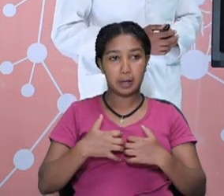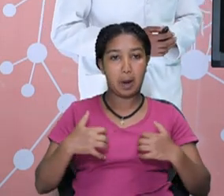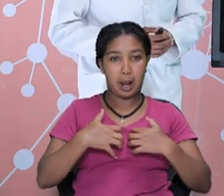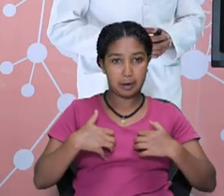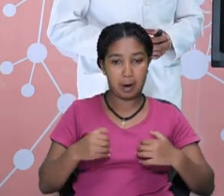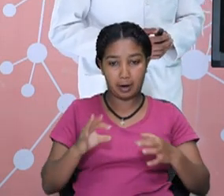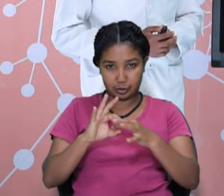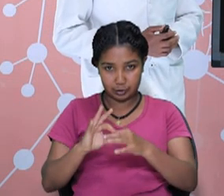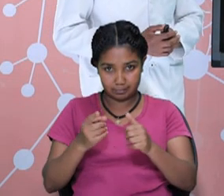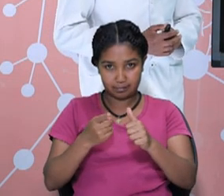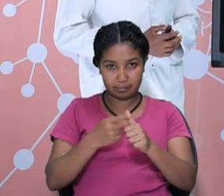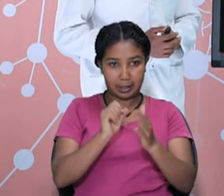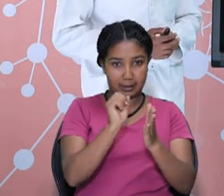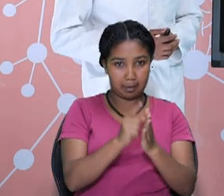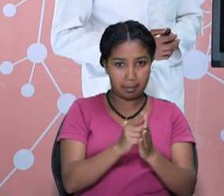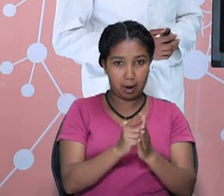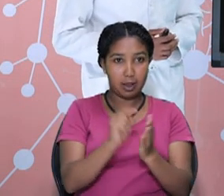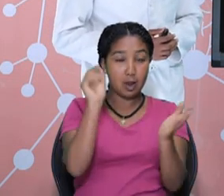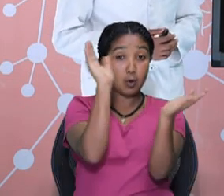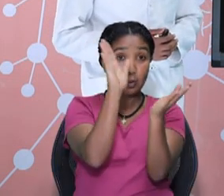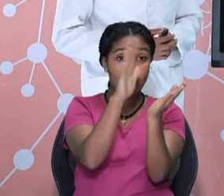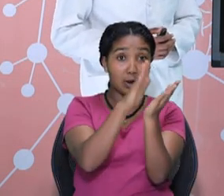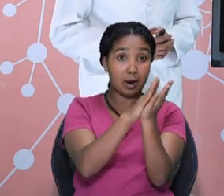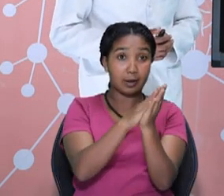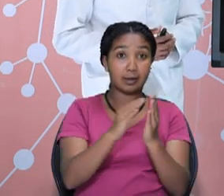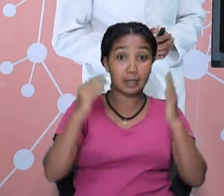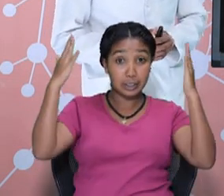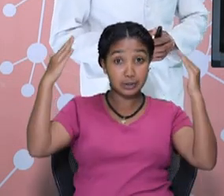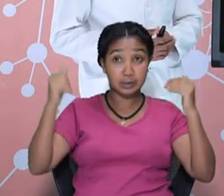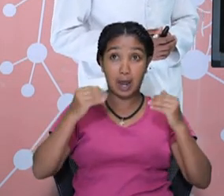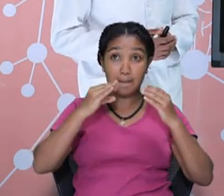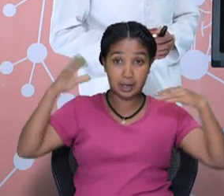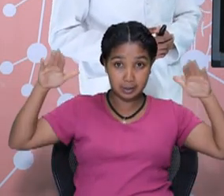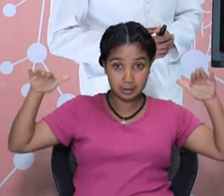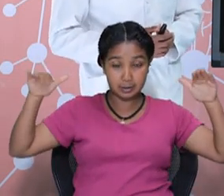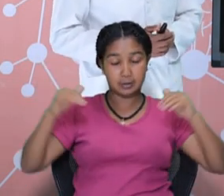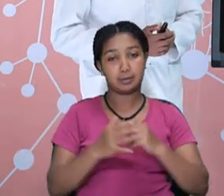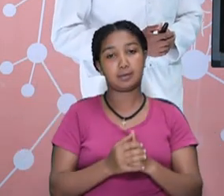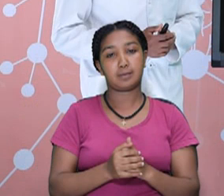Animal-animal relationships, example, crocodiles and Egyptian birds.